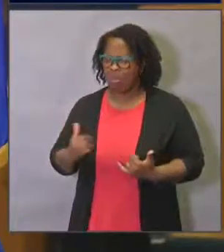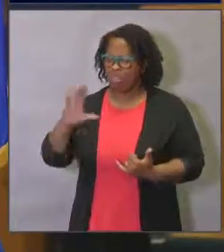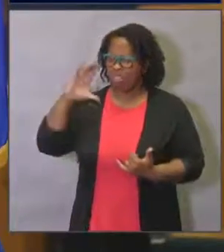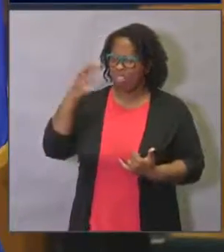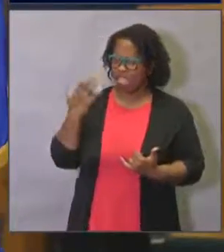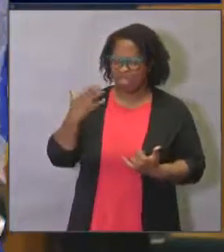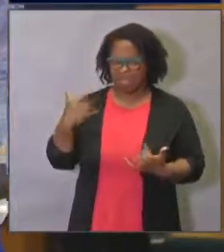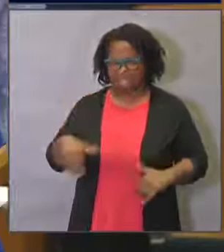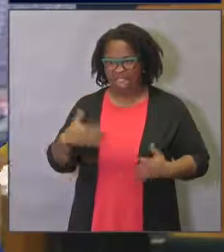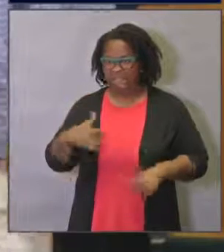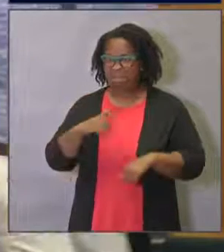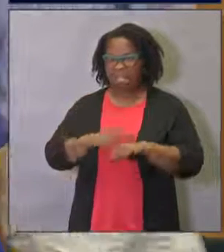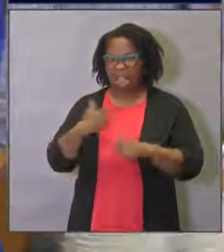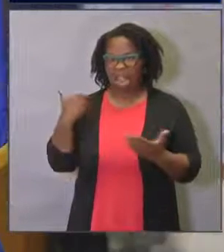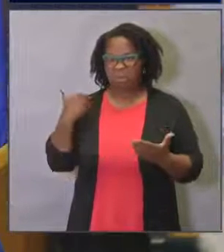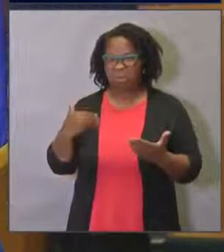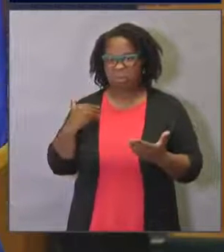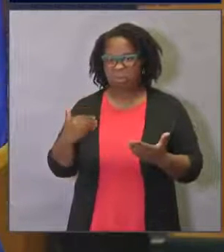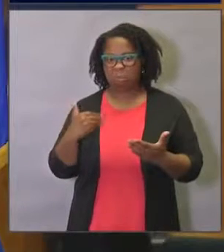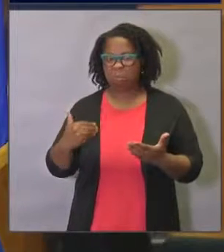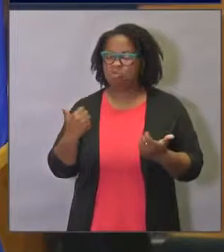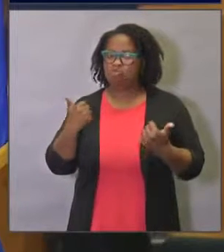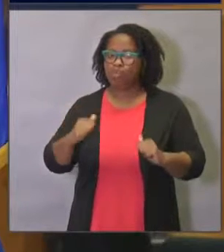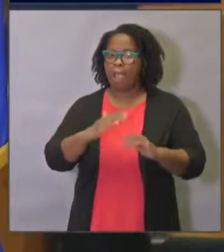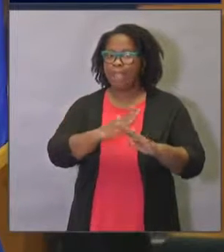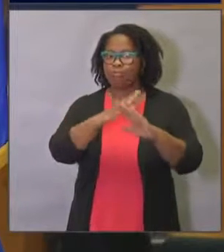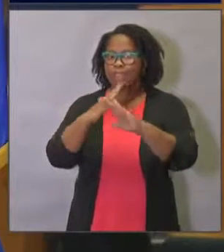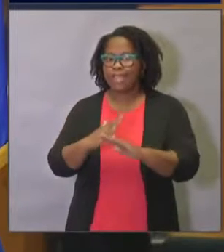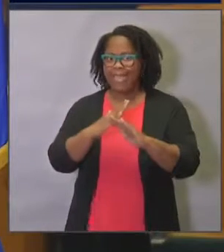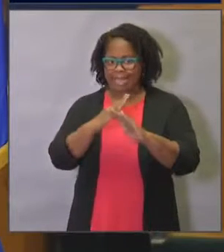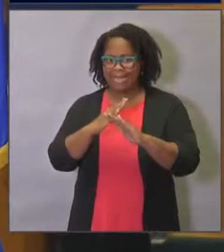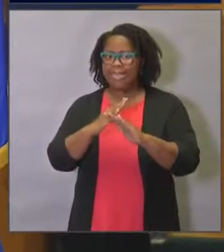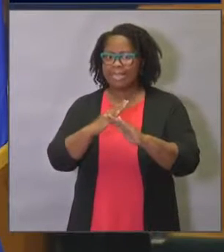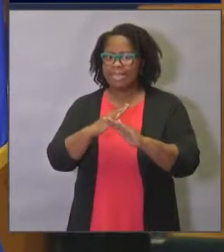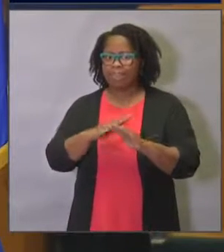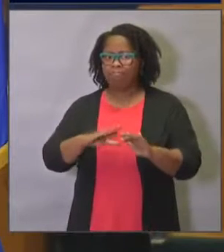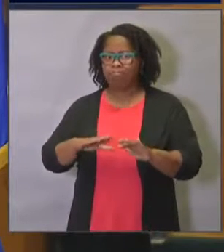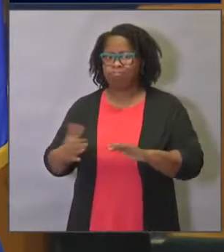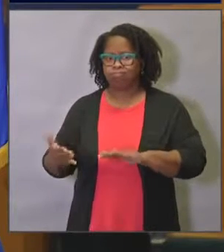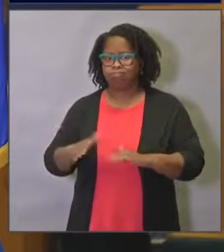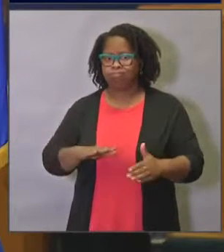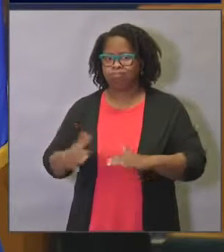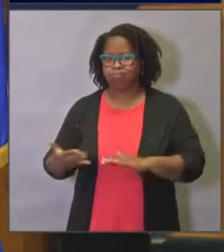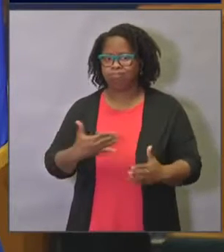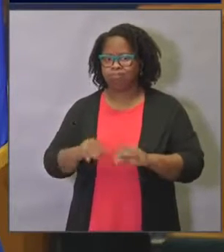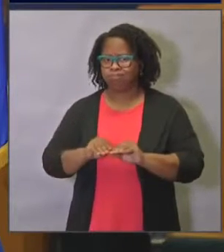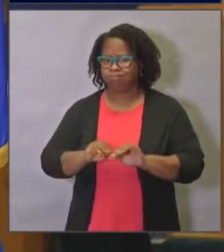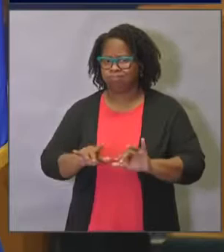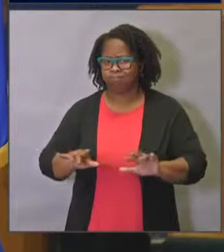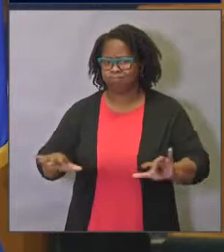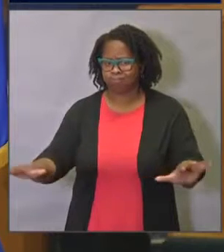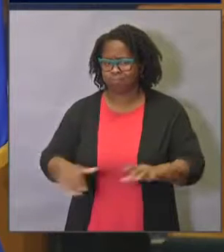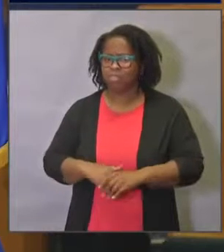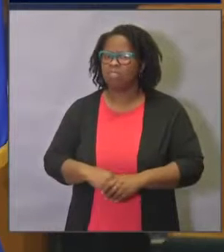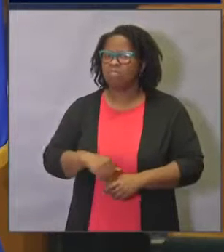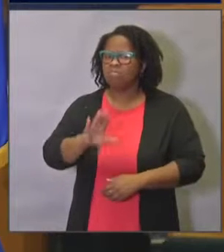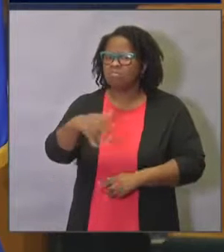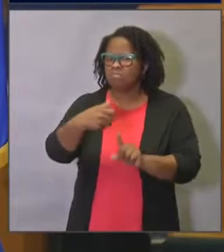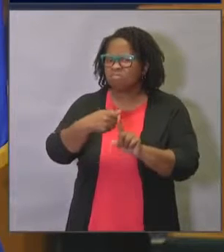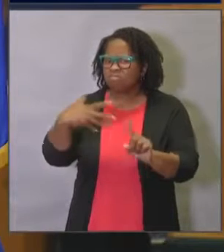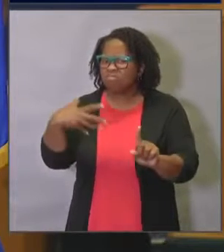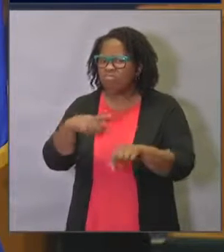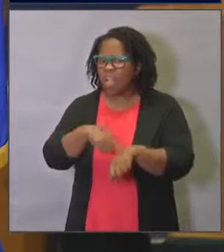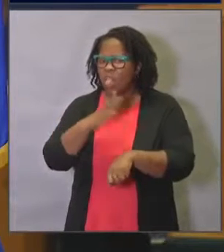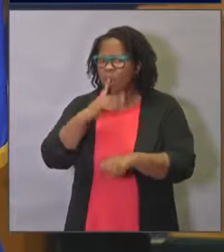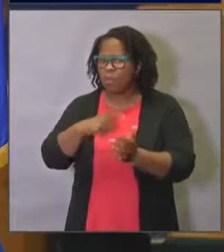race against time to prevent the huge numbers of deaths in these facilities that we saw early on in the pandemic. Can you talk about that and how long it might